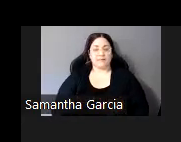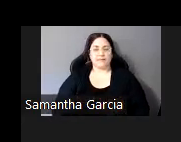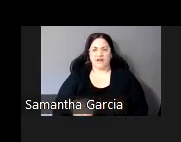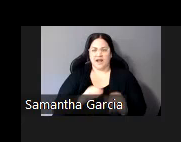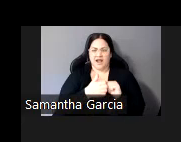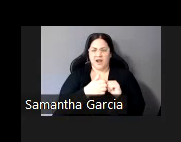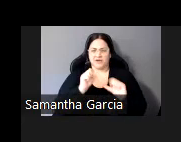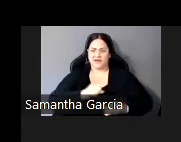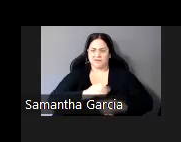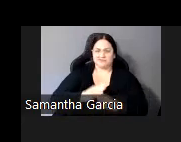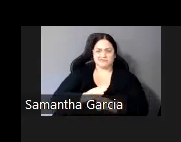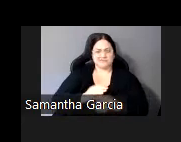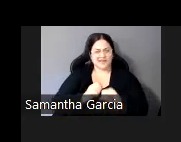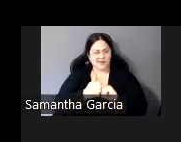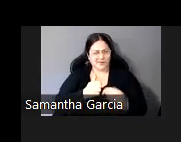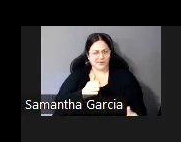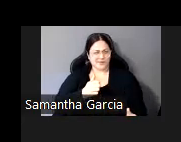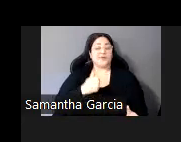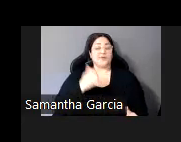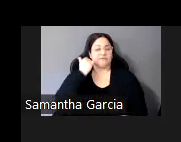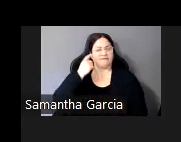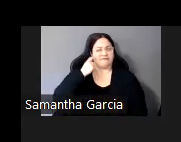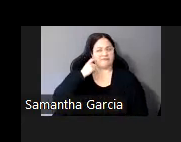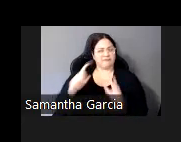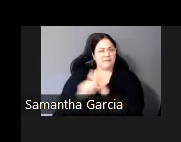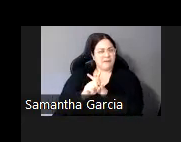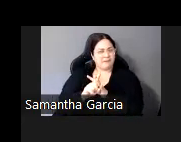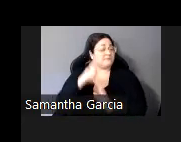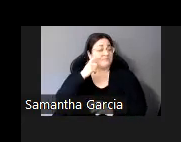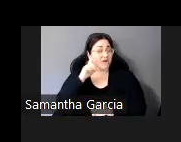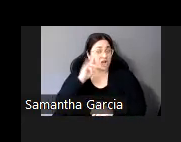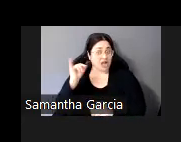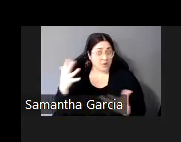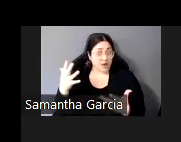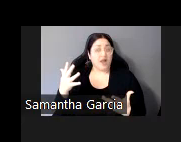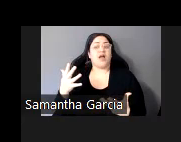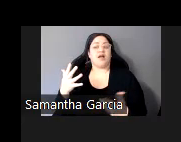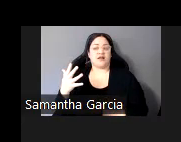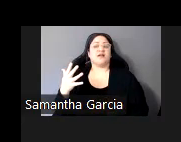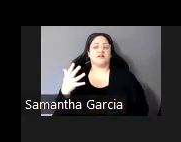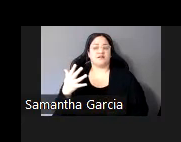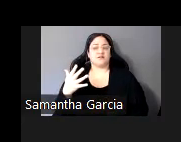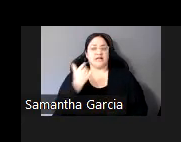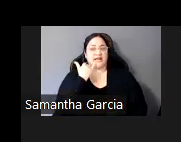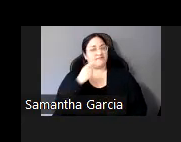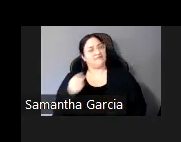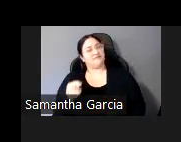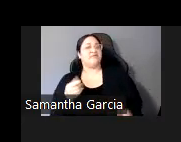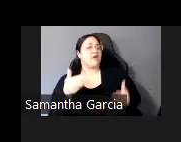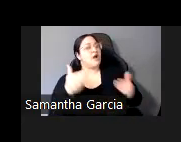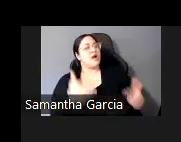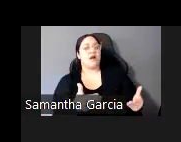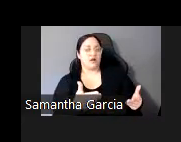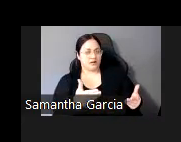their love to you, that's a big red flag. Or if they're professing their love to you very, very quickly after just a